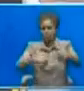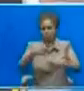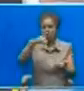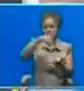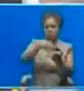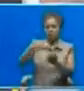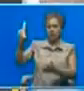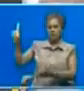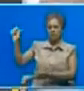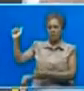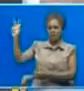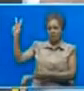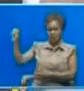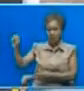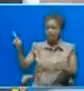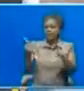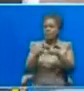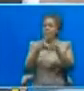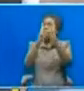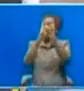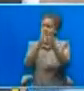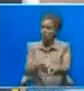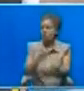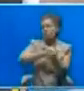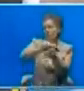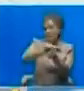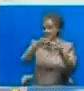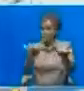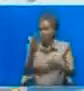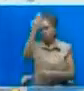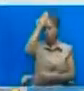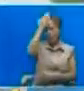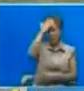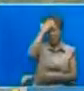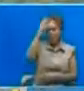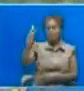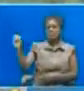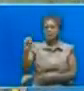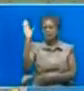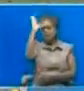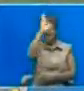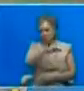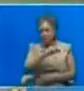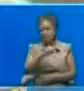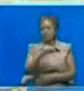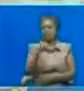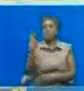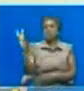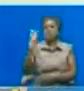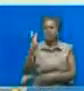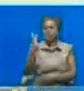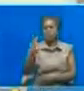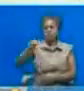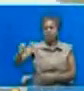including DNA sampling, with an expected report between Friday and Monday. Meshack went missing in Tarbo, Uasin Gishu County